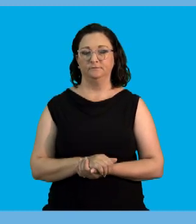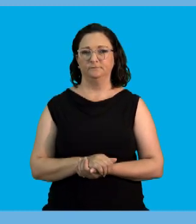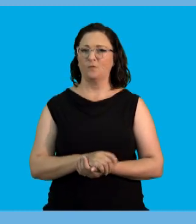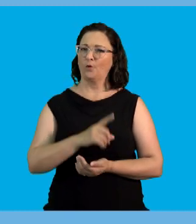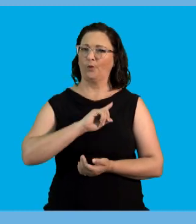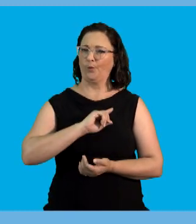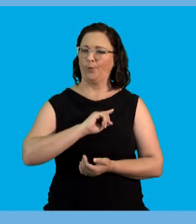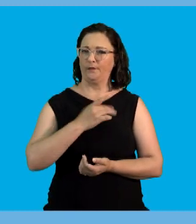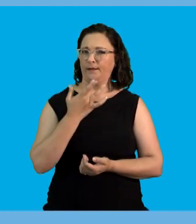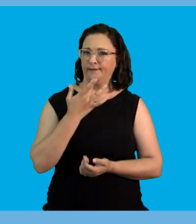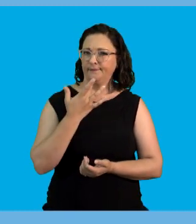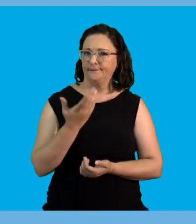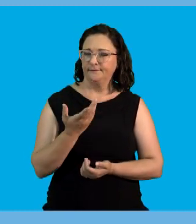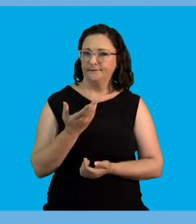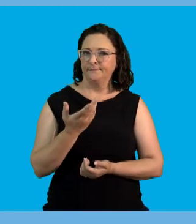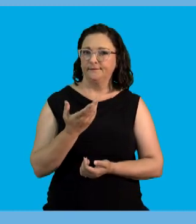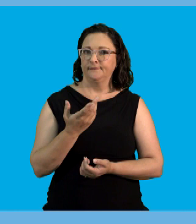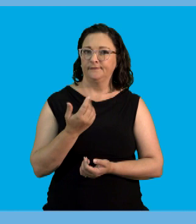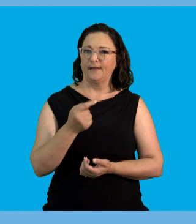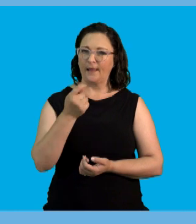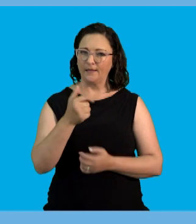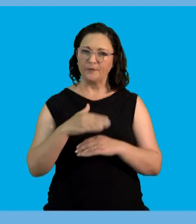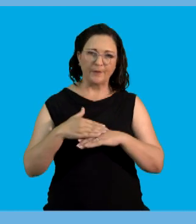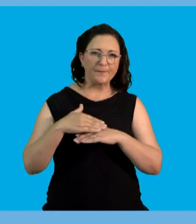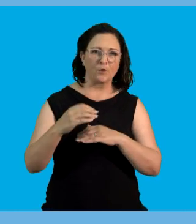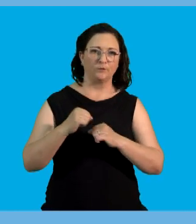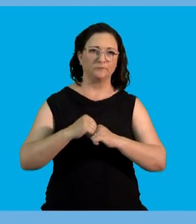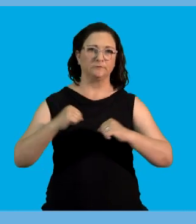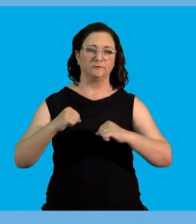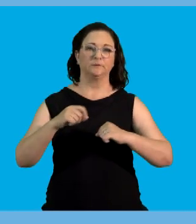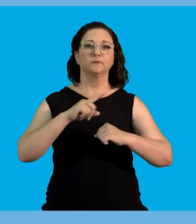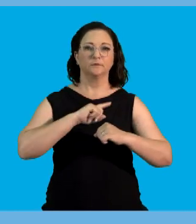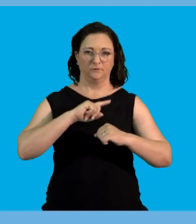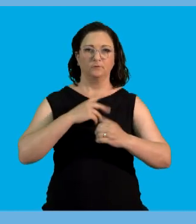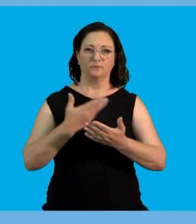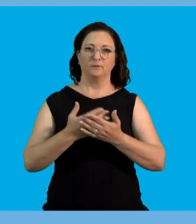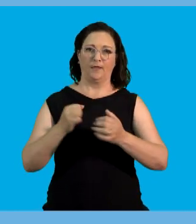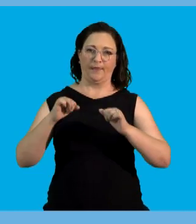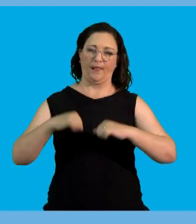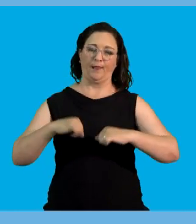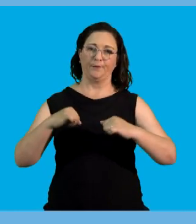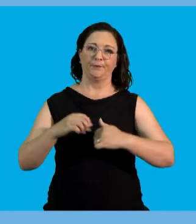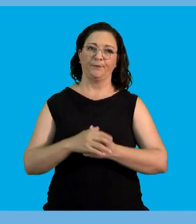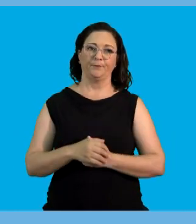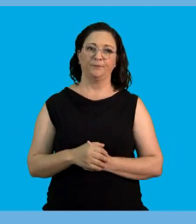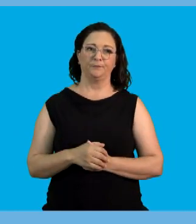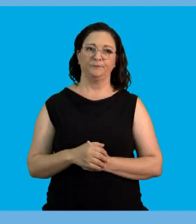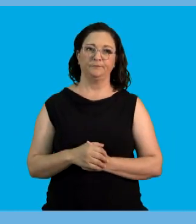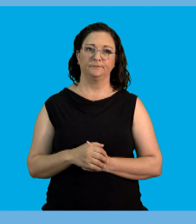And then why are we saying iron? Because its expansion is slightly above, so it allows for the expansion of